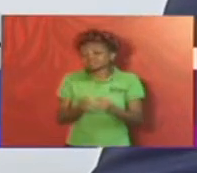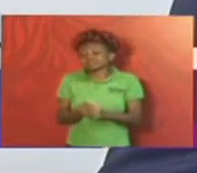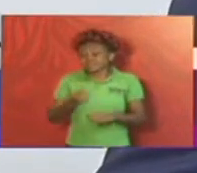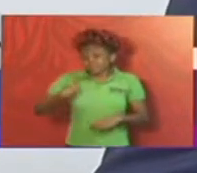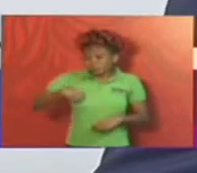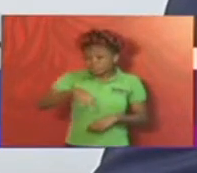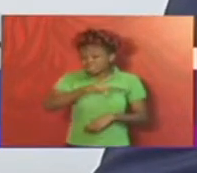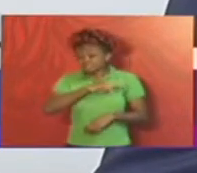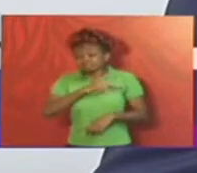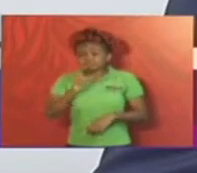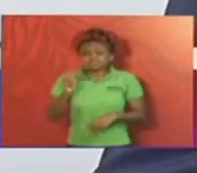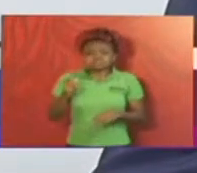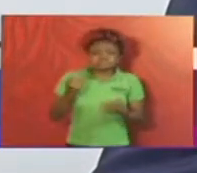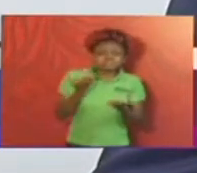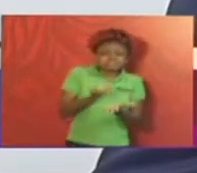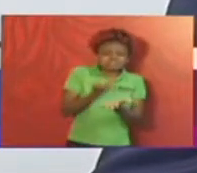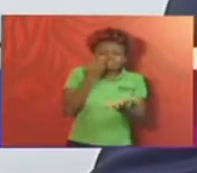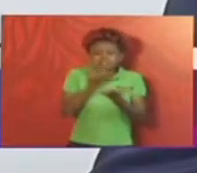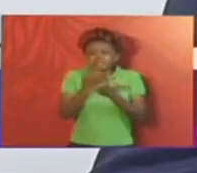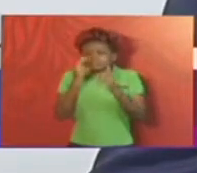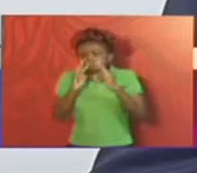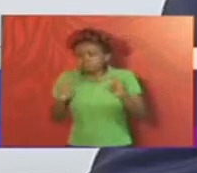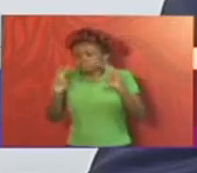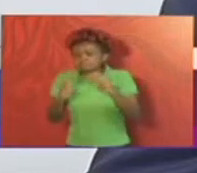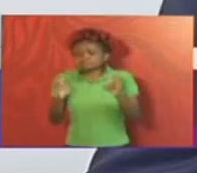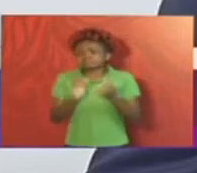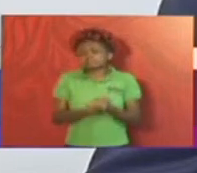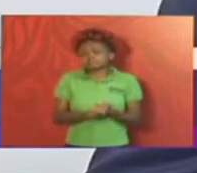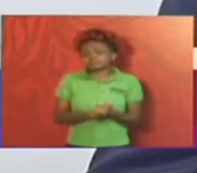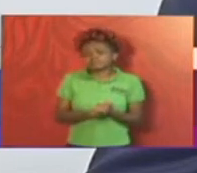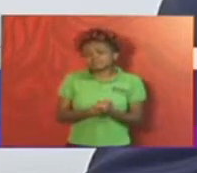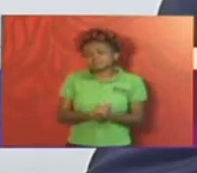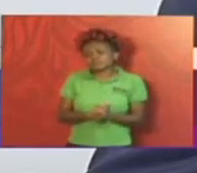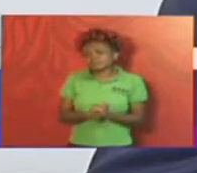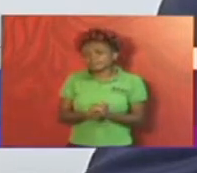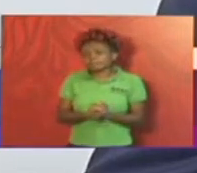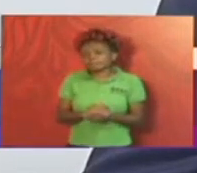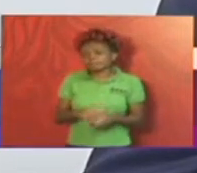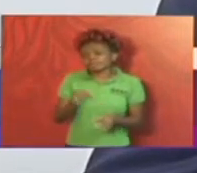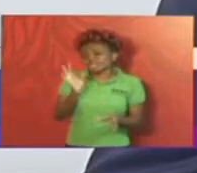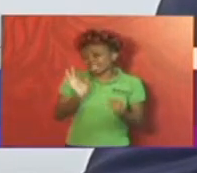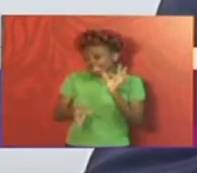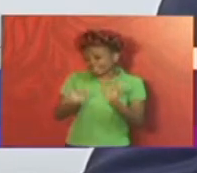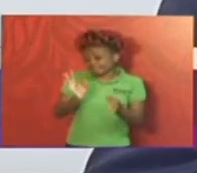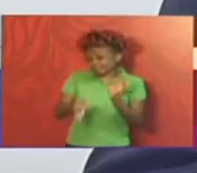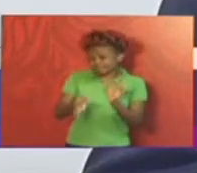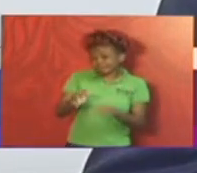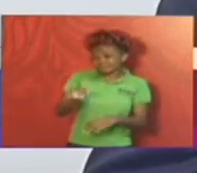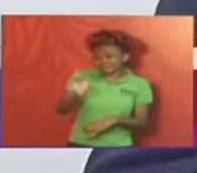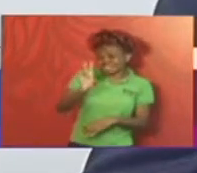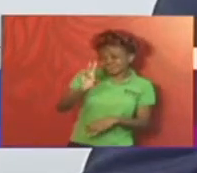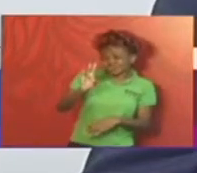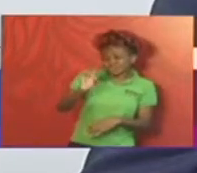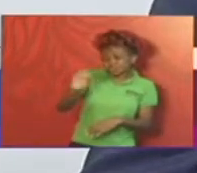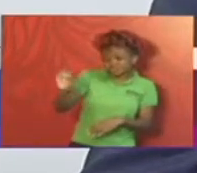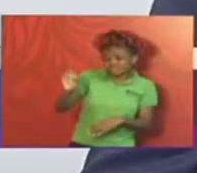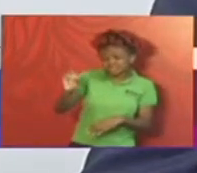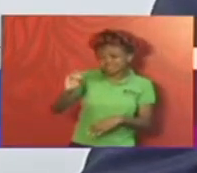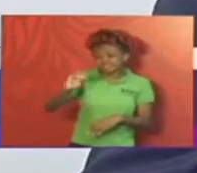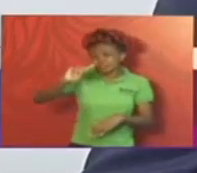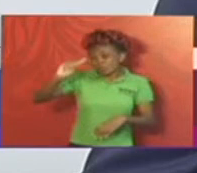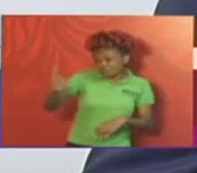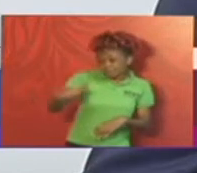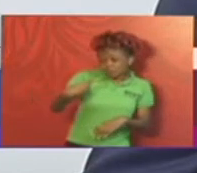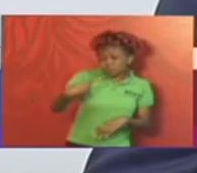manufacturing, to open retail with 80 to 100,000 employees moving plus their customers, to